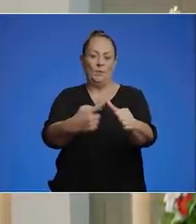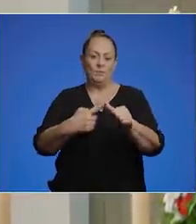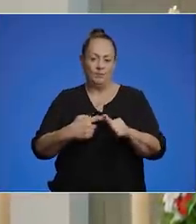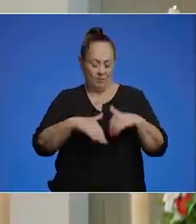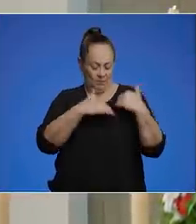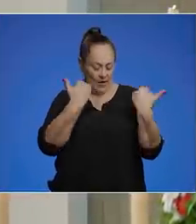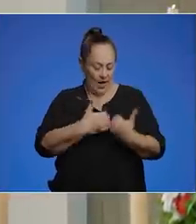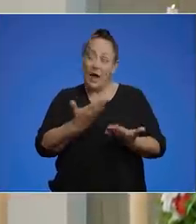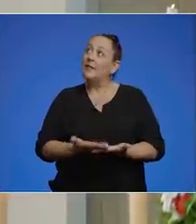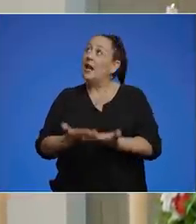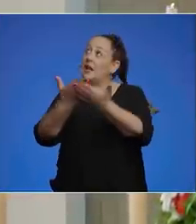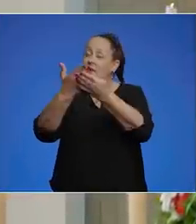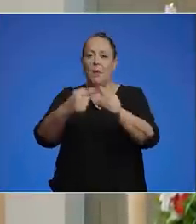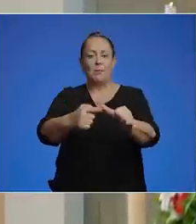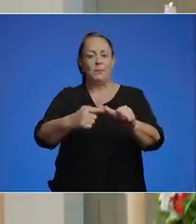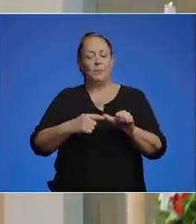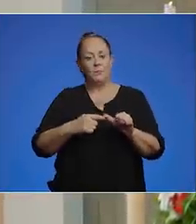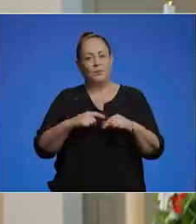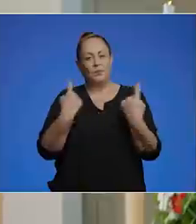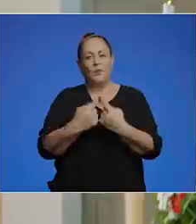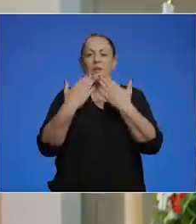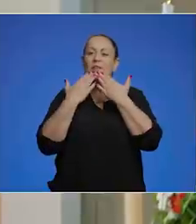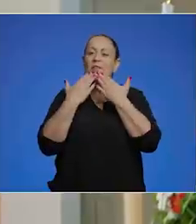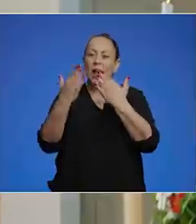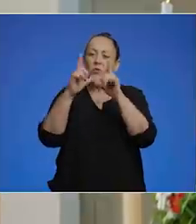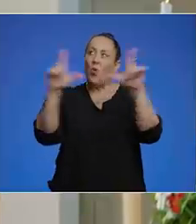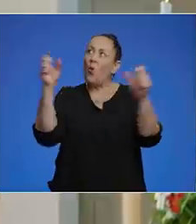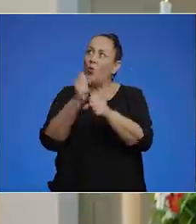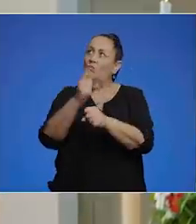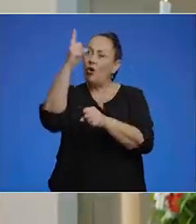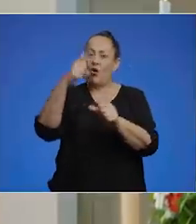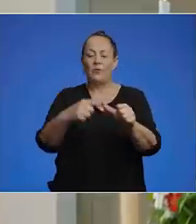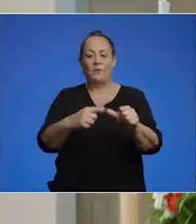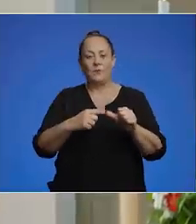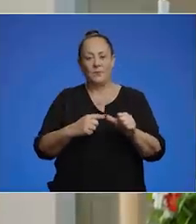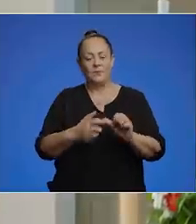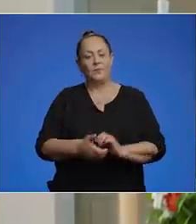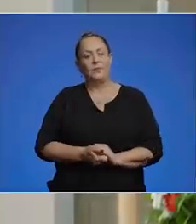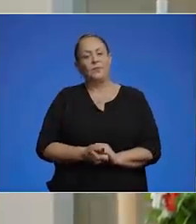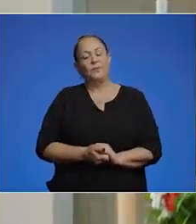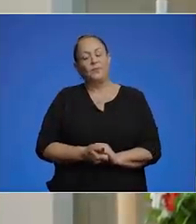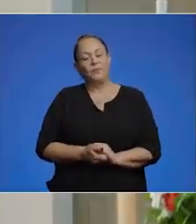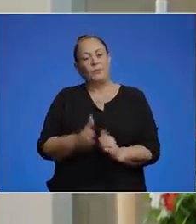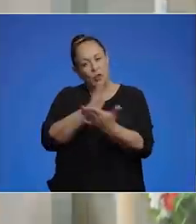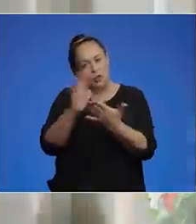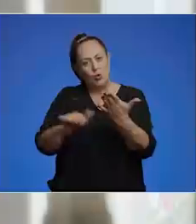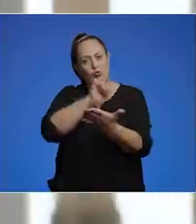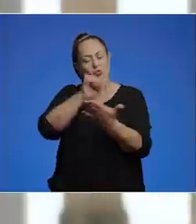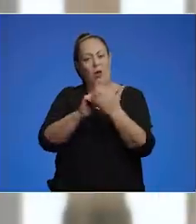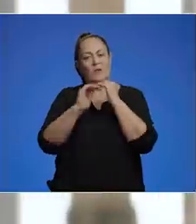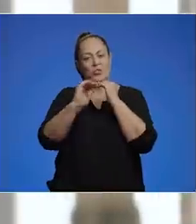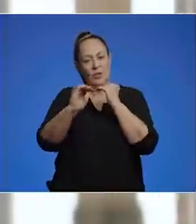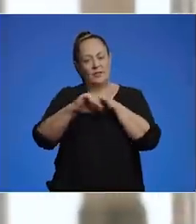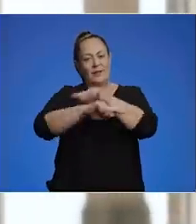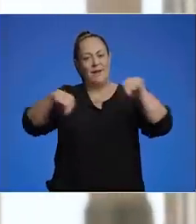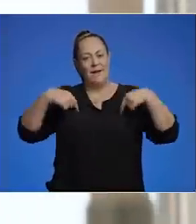your spirit. Lift up your hearts. Lift them up to the Lord. Let us give thanks to the Lord our God. It is right and just. It is